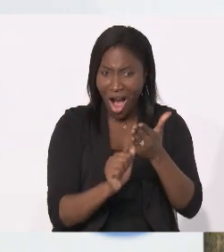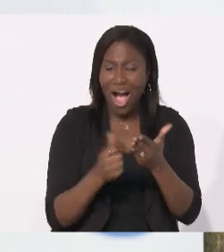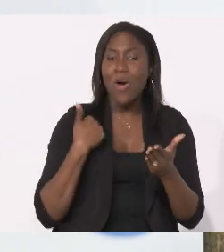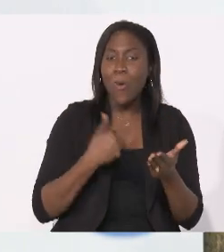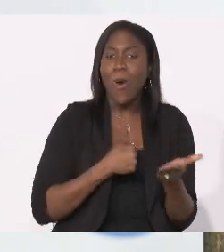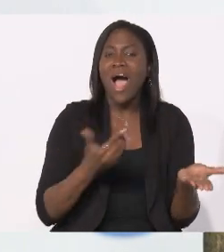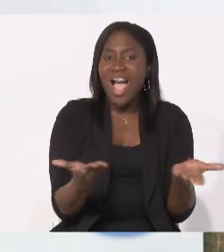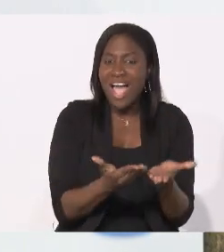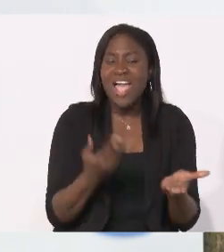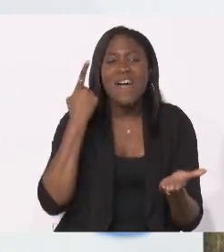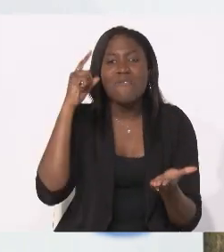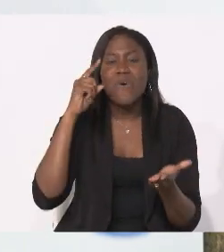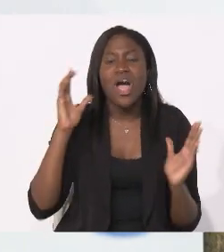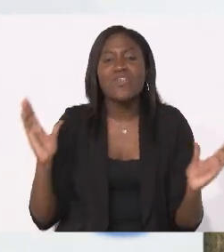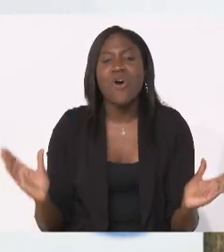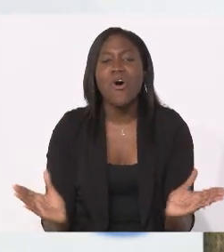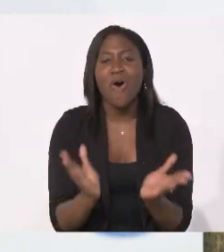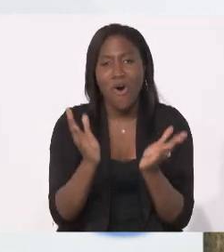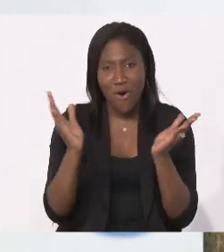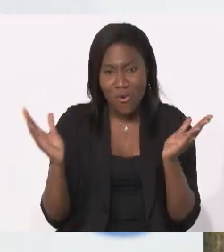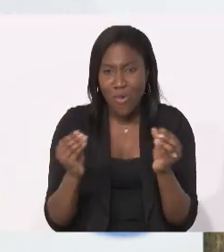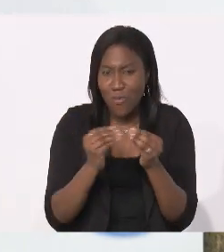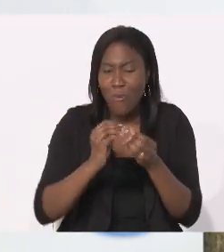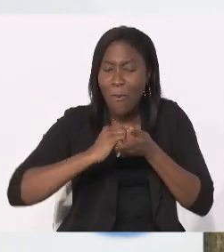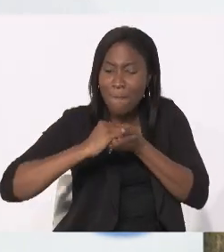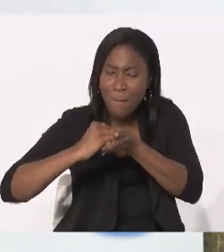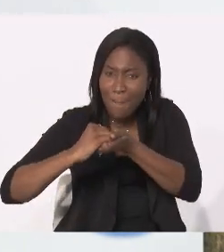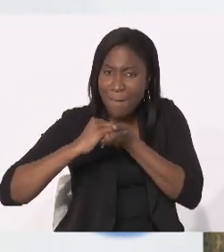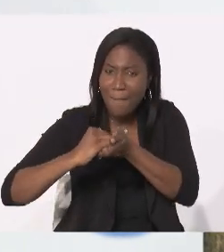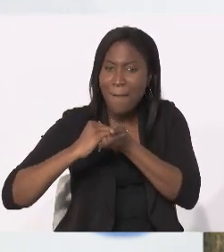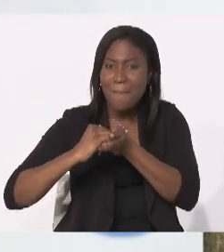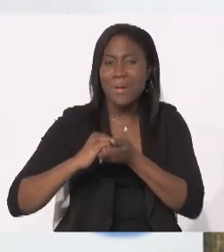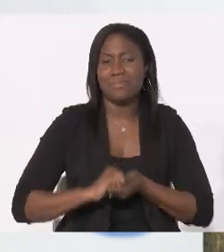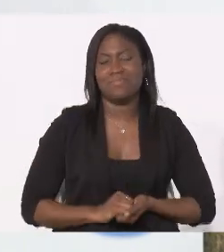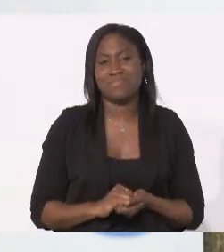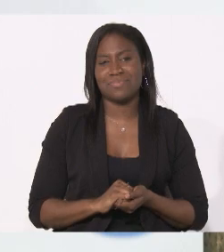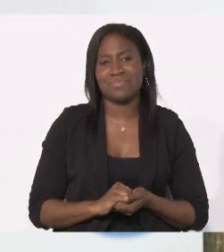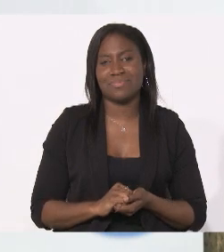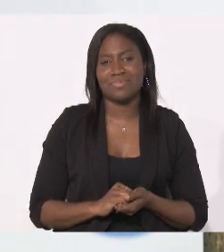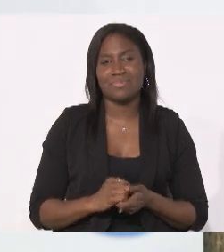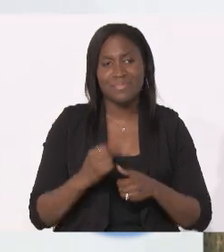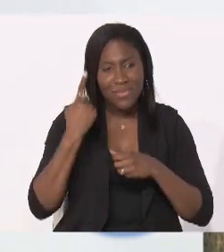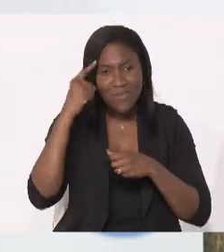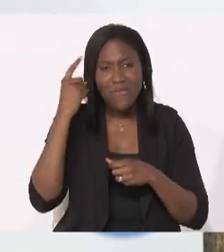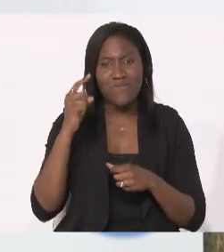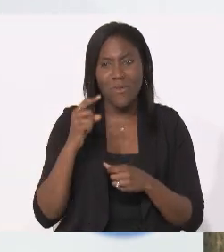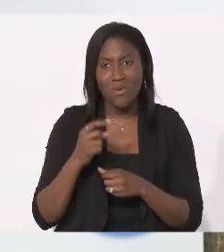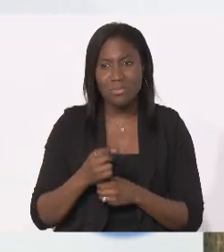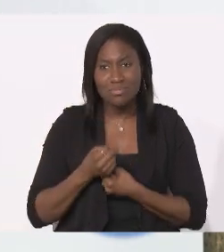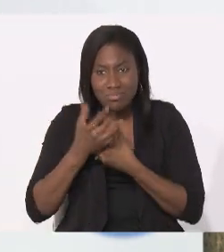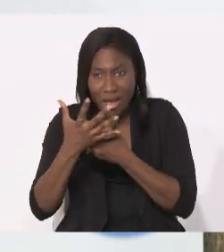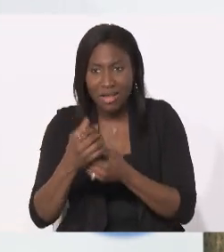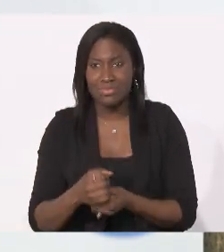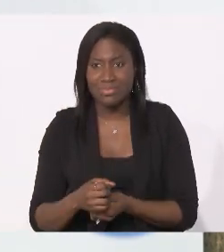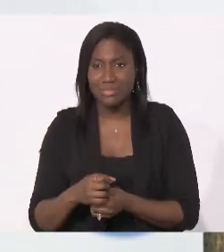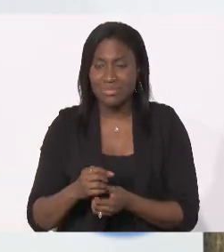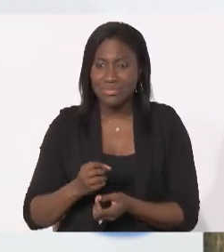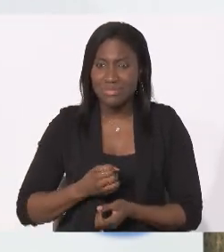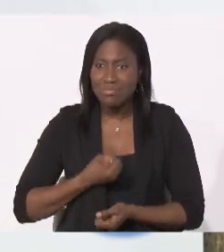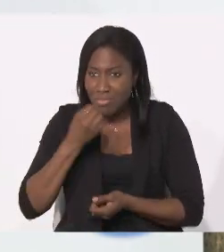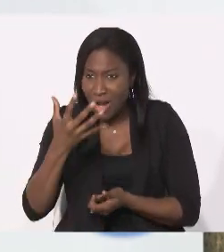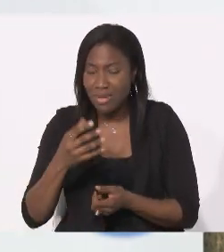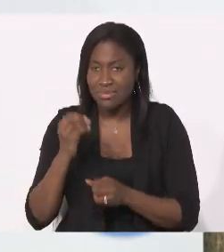Yes. They did exceedingly well Yes. in Trinidad and Tobago. And we all agree. And it's not like, well, I want to use the word owe,